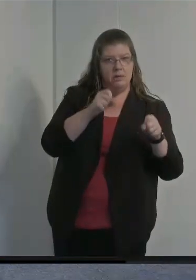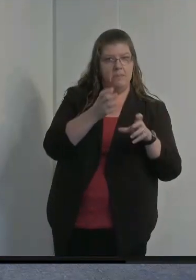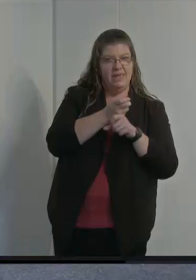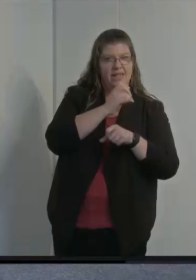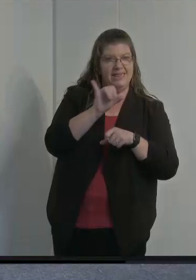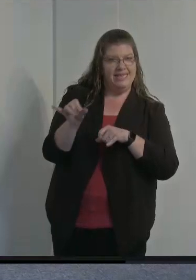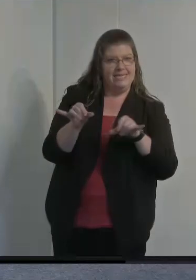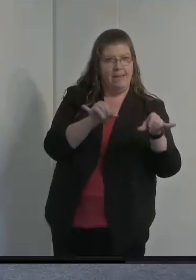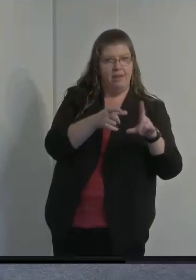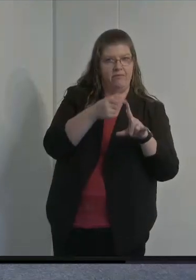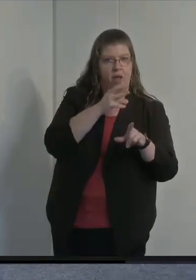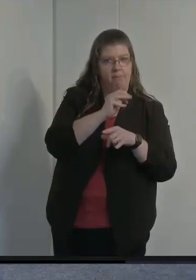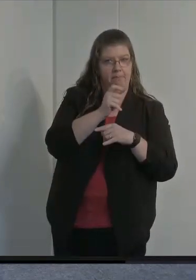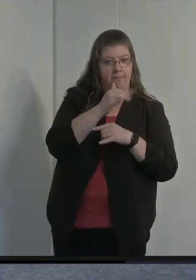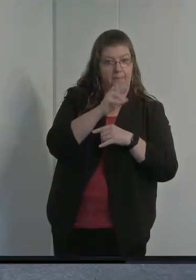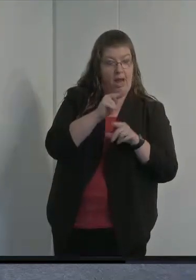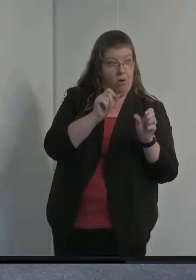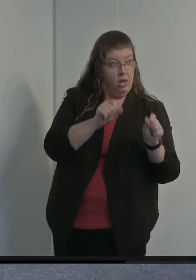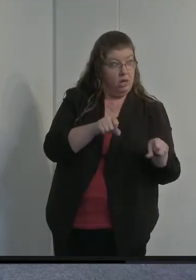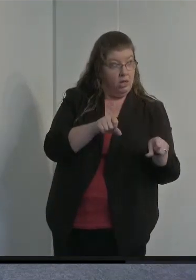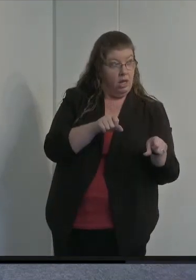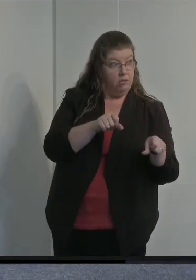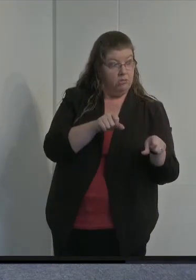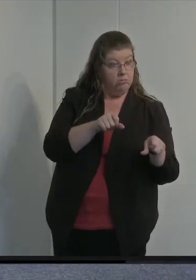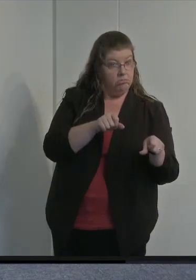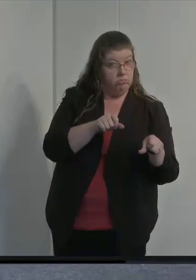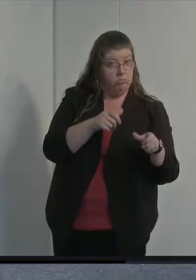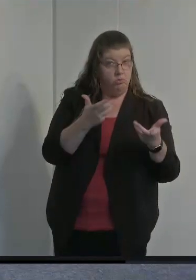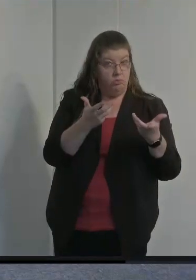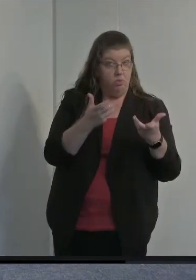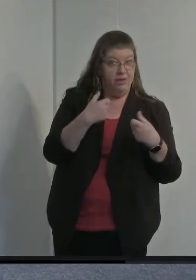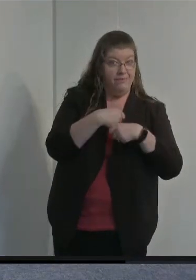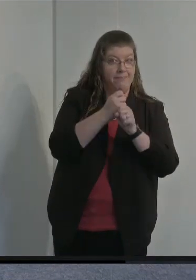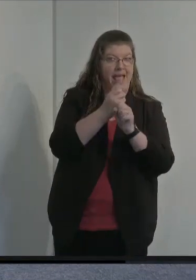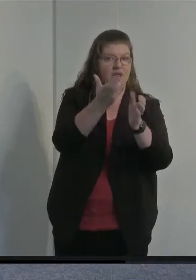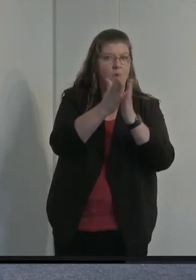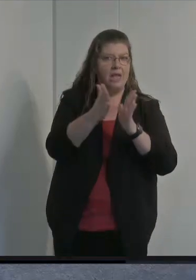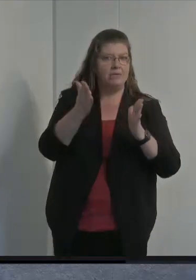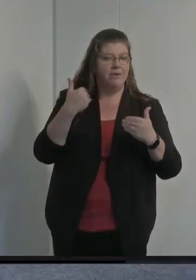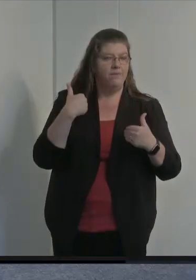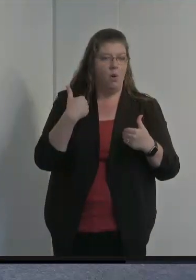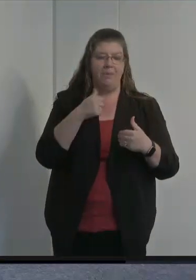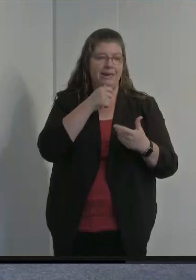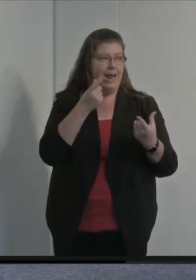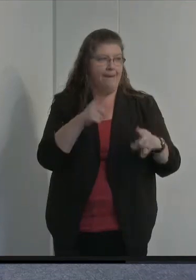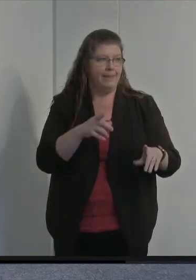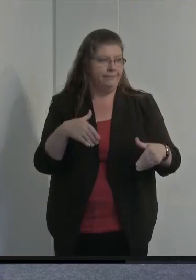something similar from Marion. We've sort of made that request before, but it has not happened.